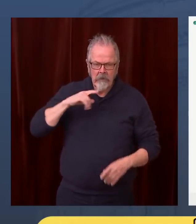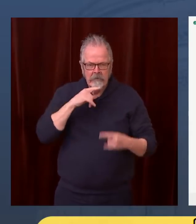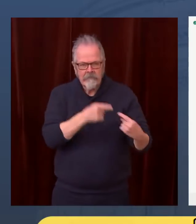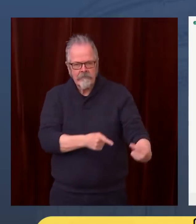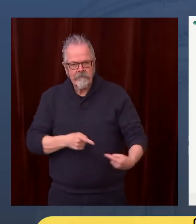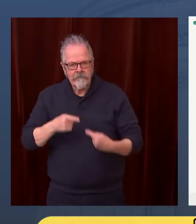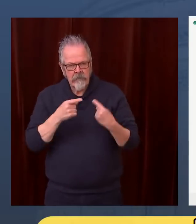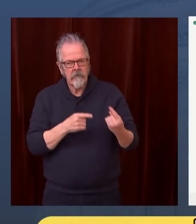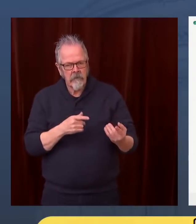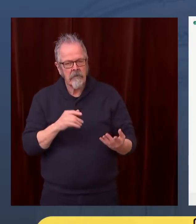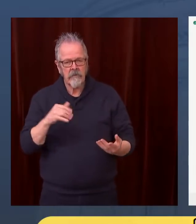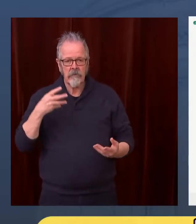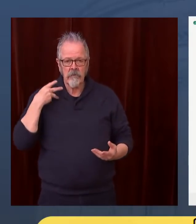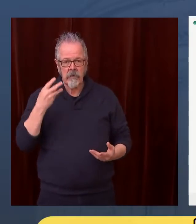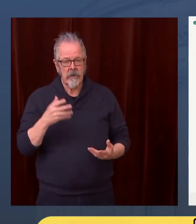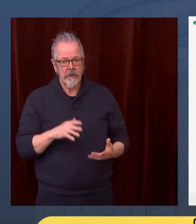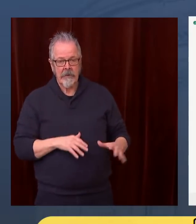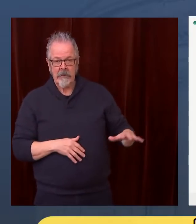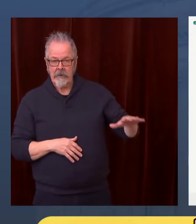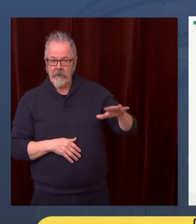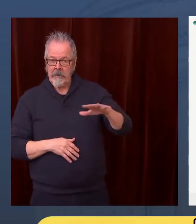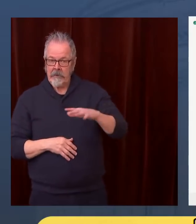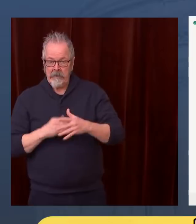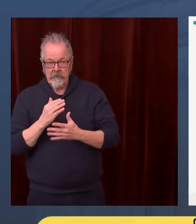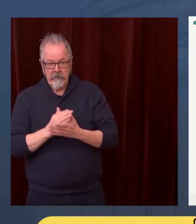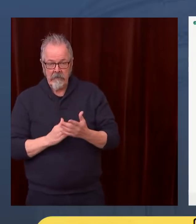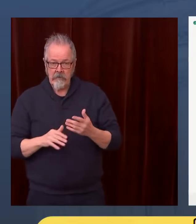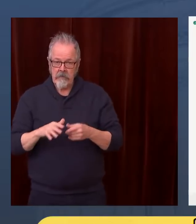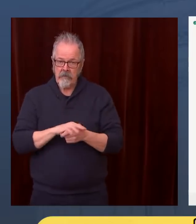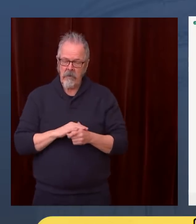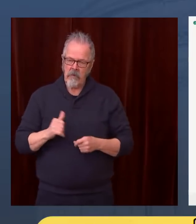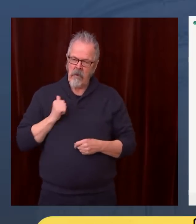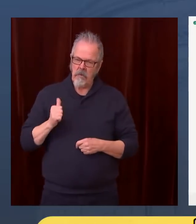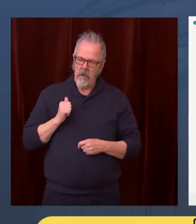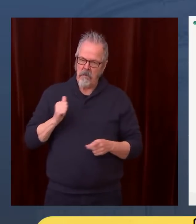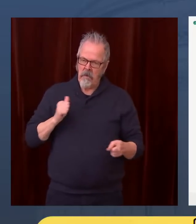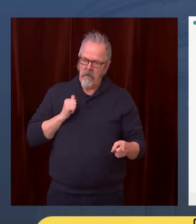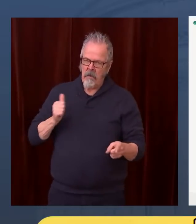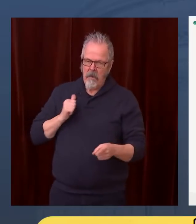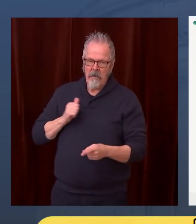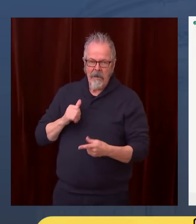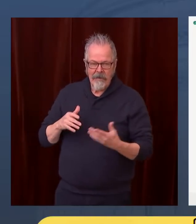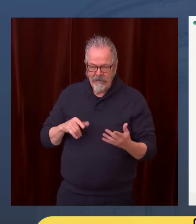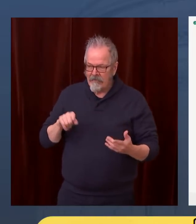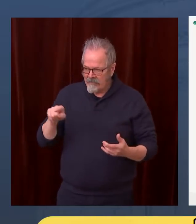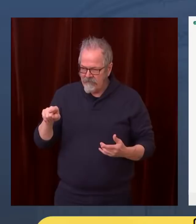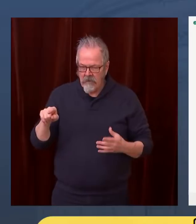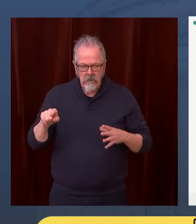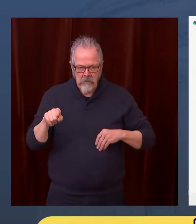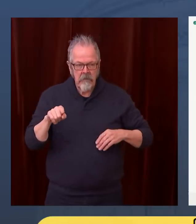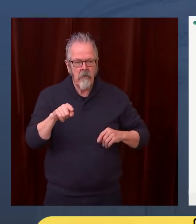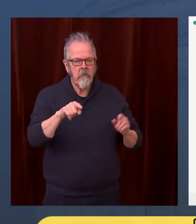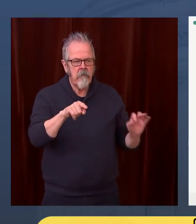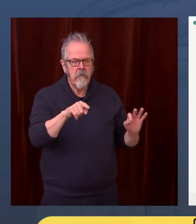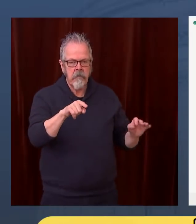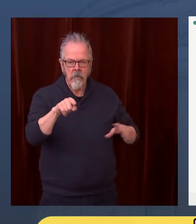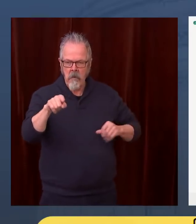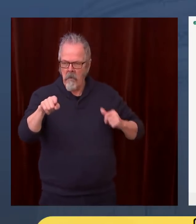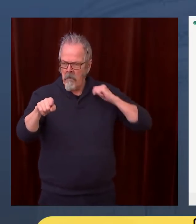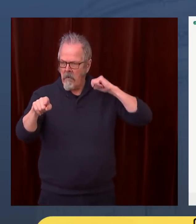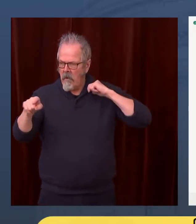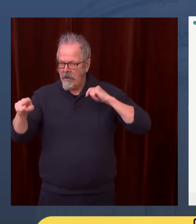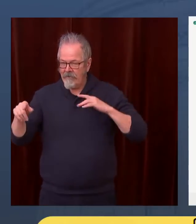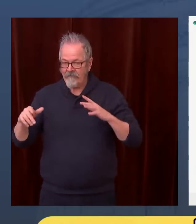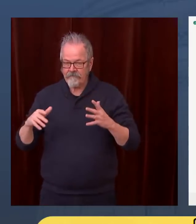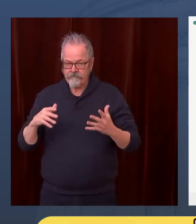communities, that still have pockets where you don't have as much of the vaccinated in those very neighborhoods. So what